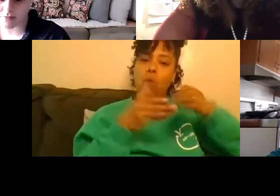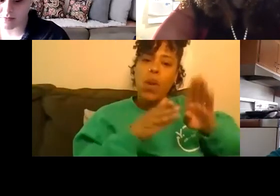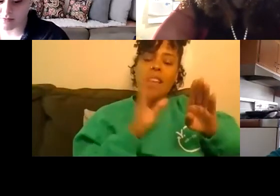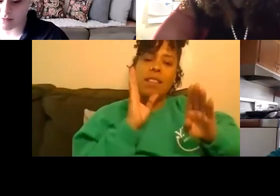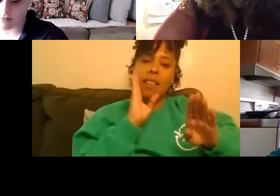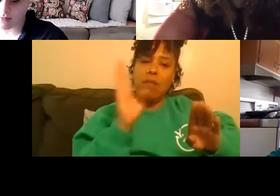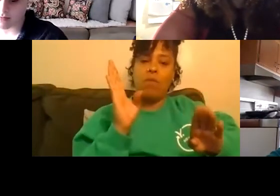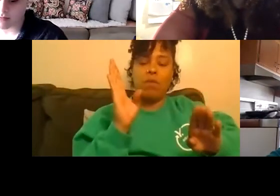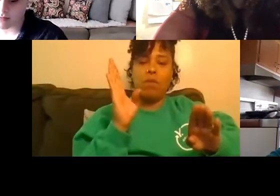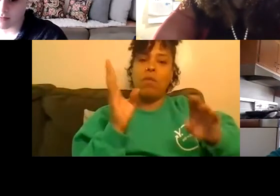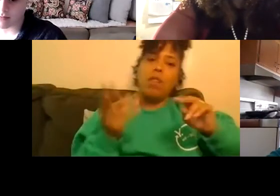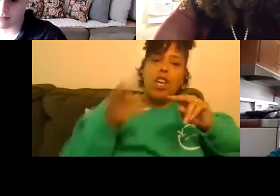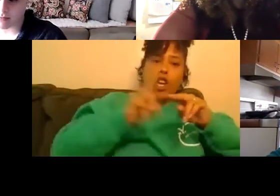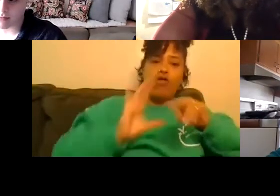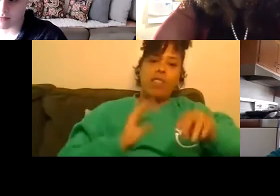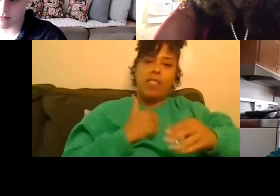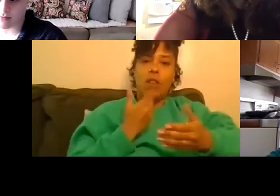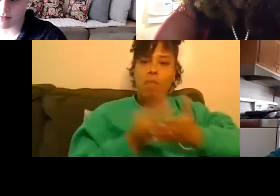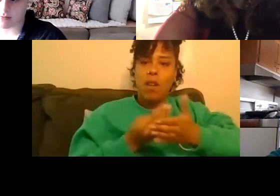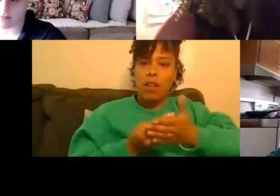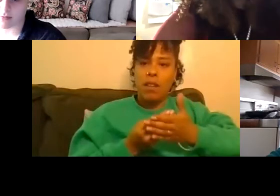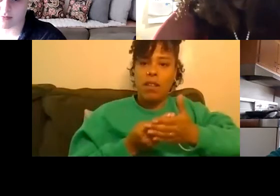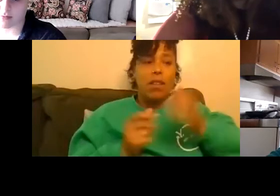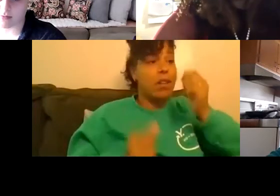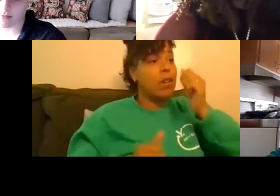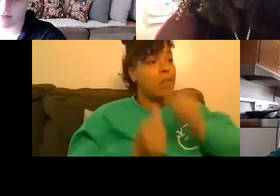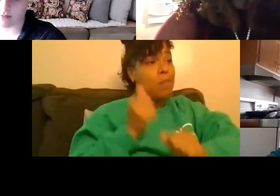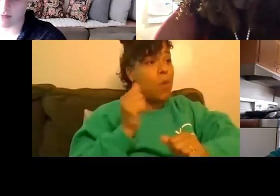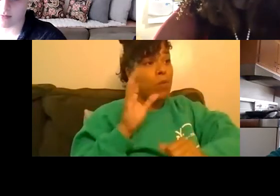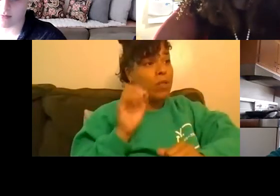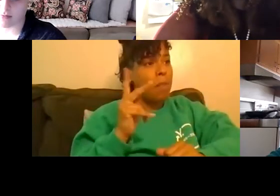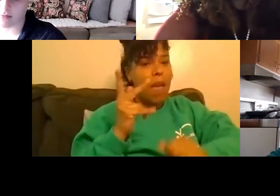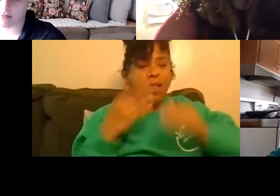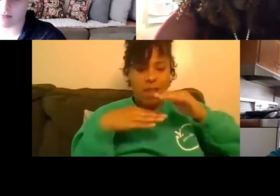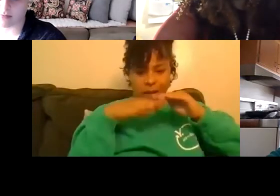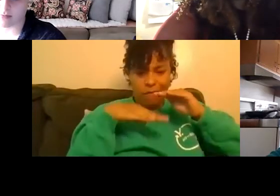the savings is below 1%. We cannot grow our money like that.